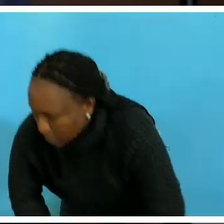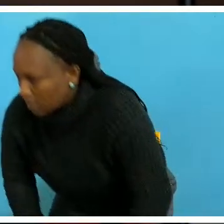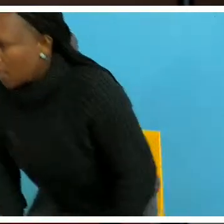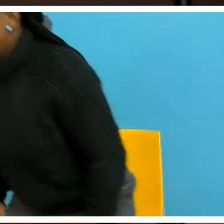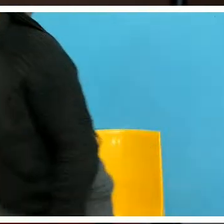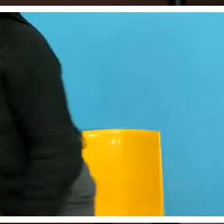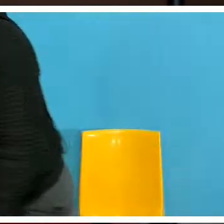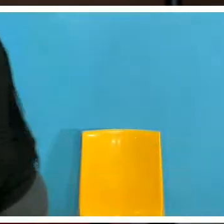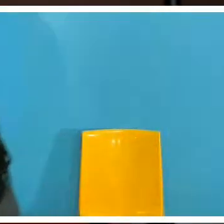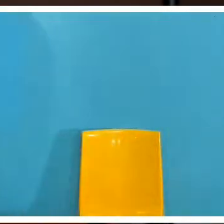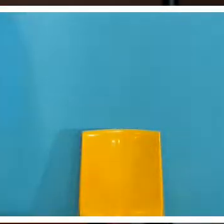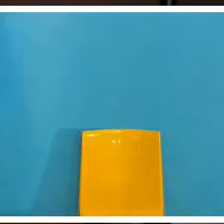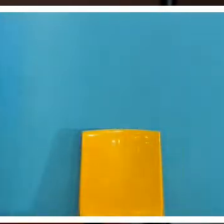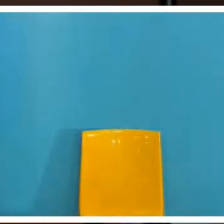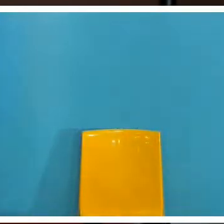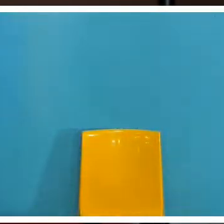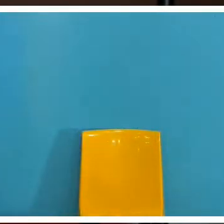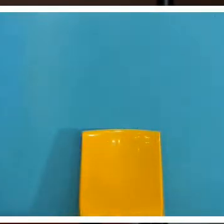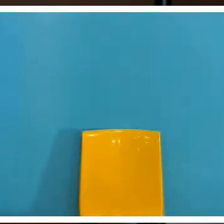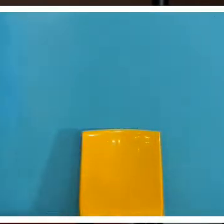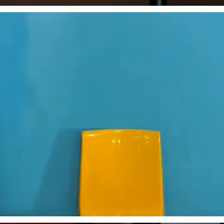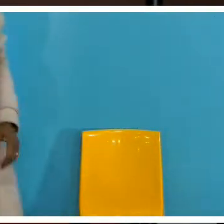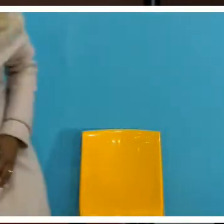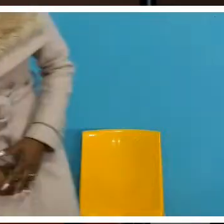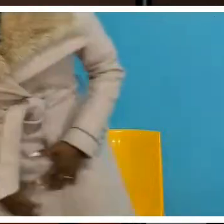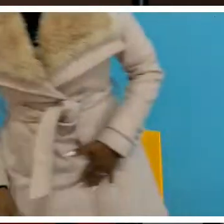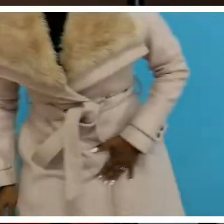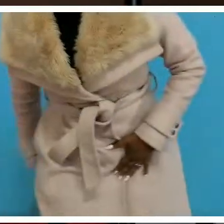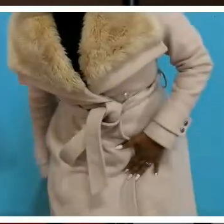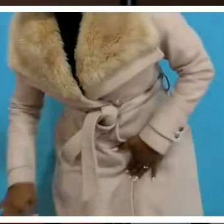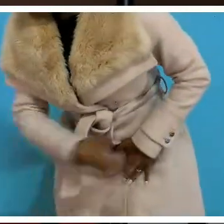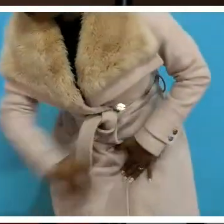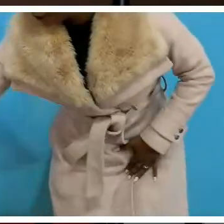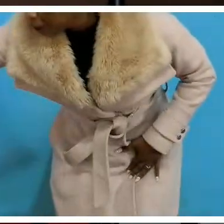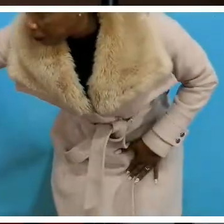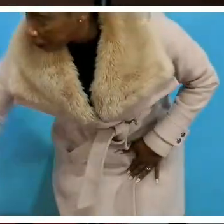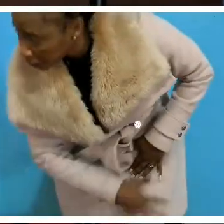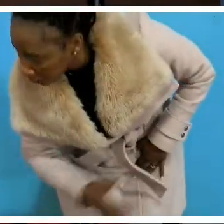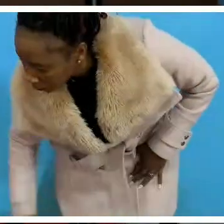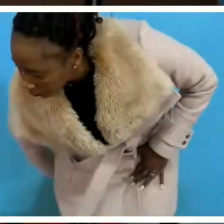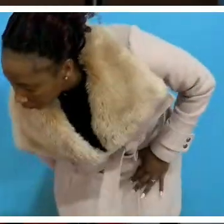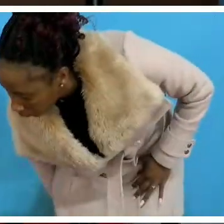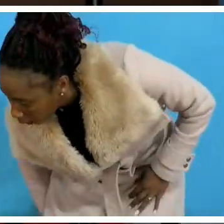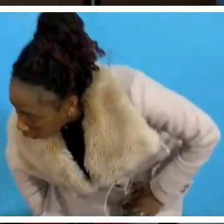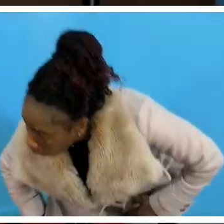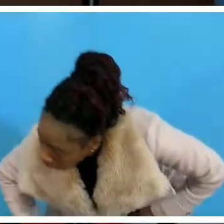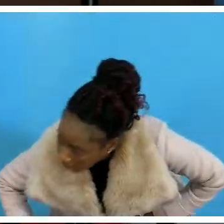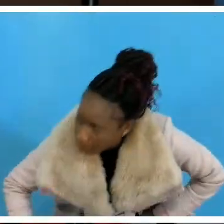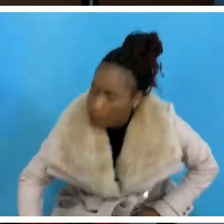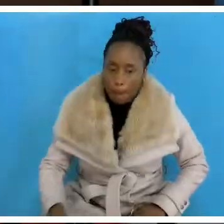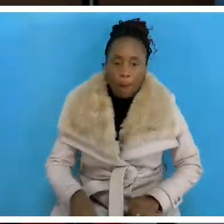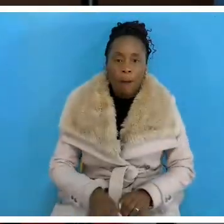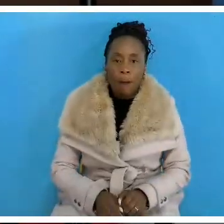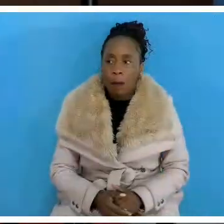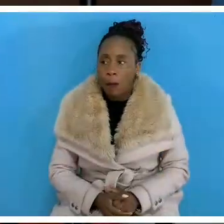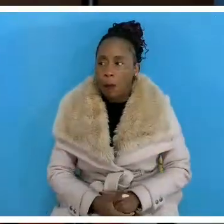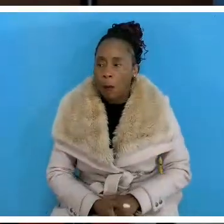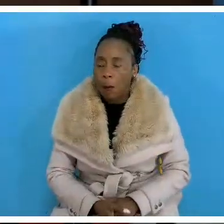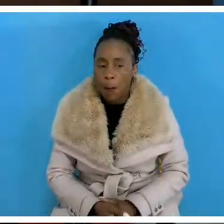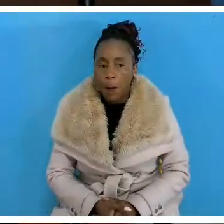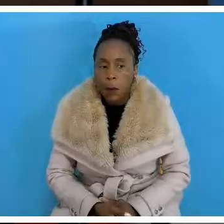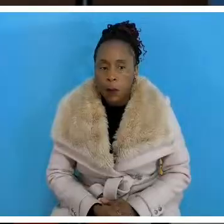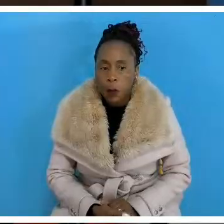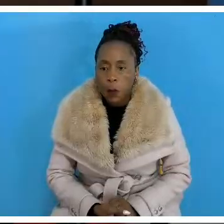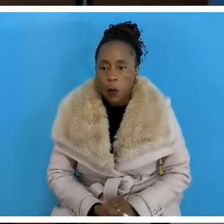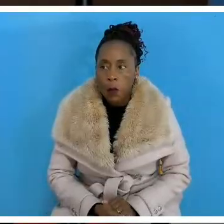much for your contribution. We do take notes of these problems, and Mateman Fikwe comes up with a lot of solutions.